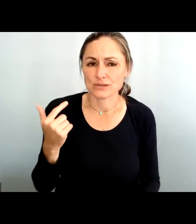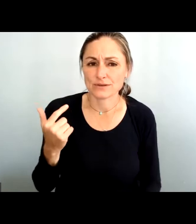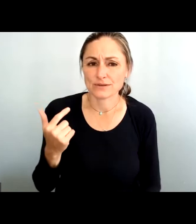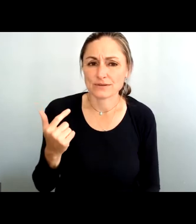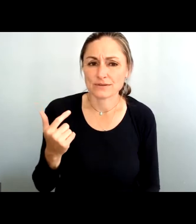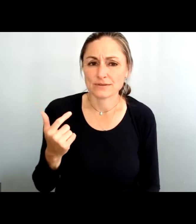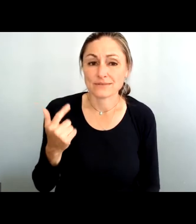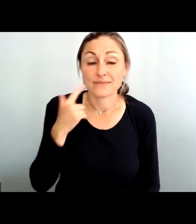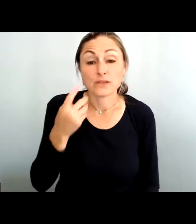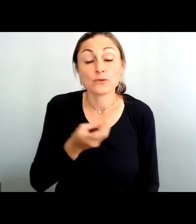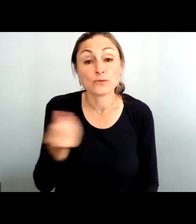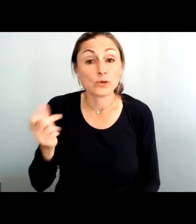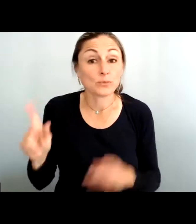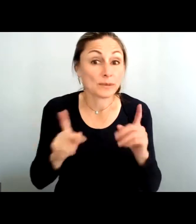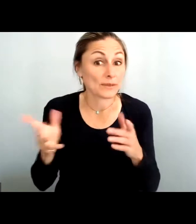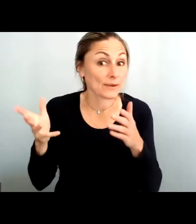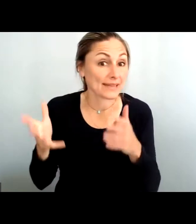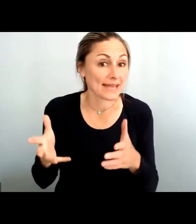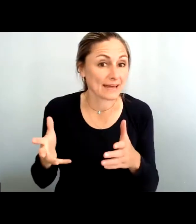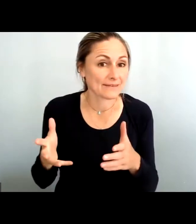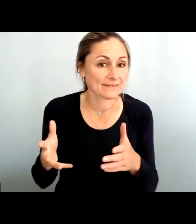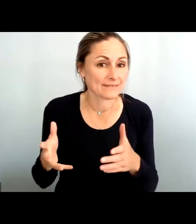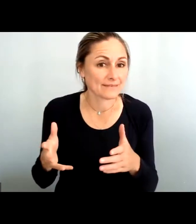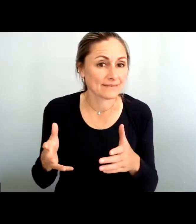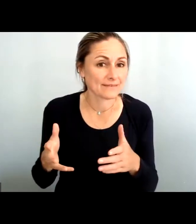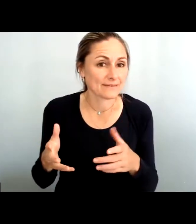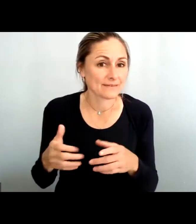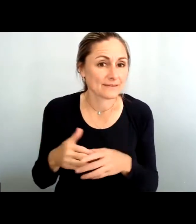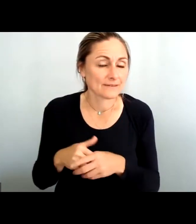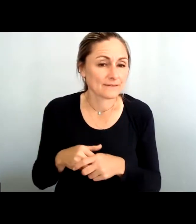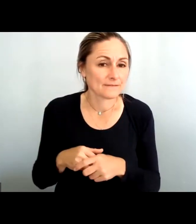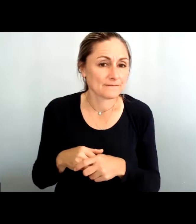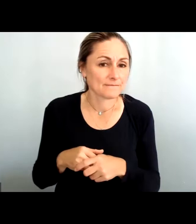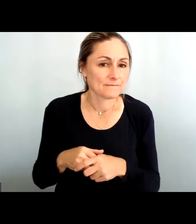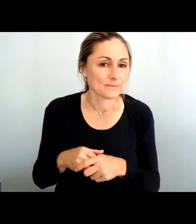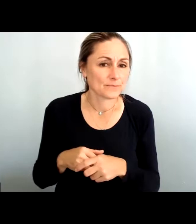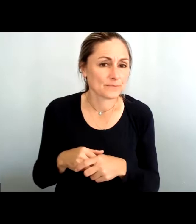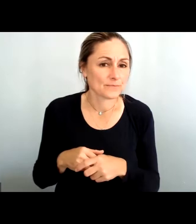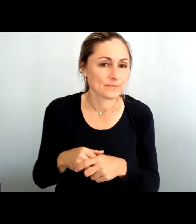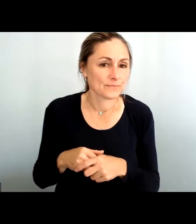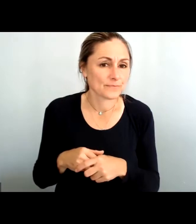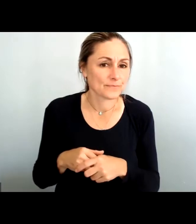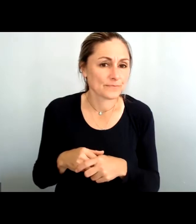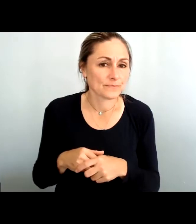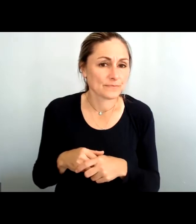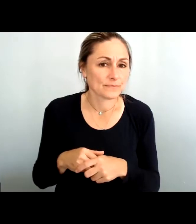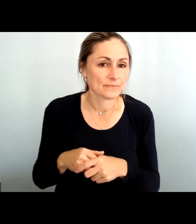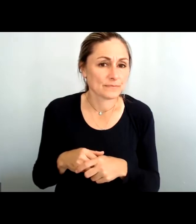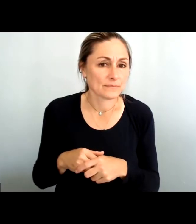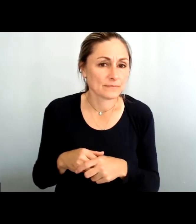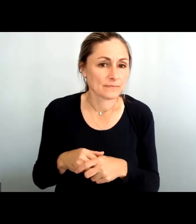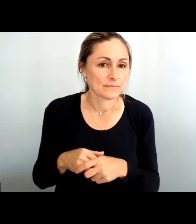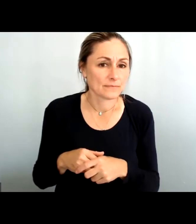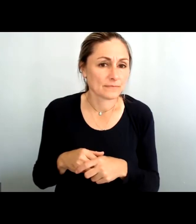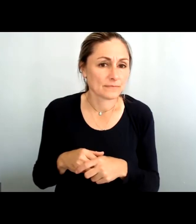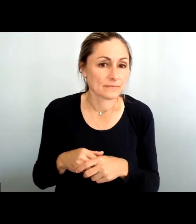but for the few people who are left, I'm going to do a quiz. And you have the opportunity, and because you've stayed on so long, you have the opportunity to